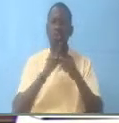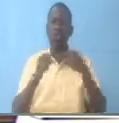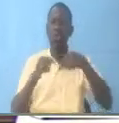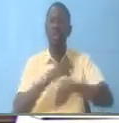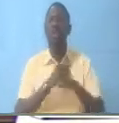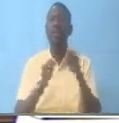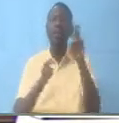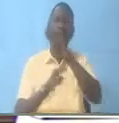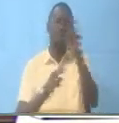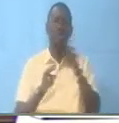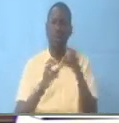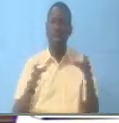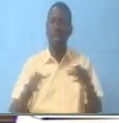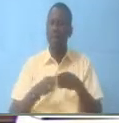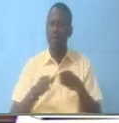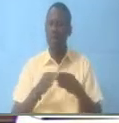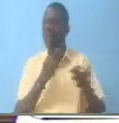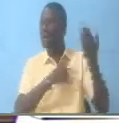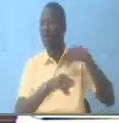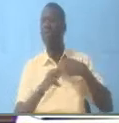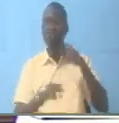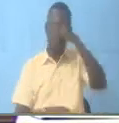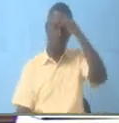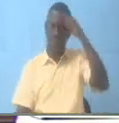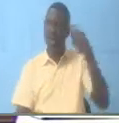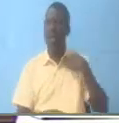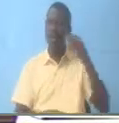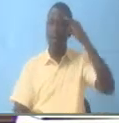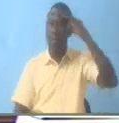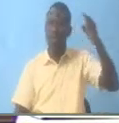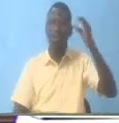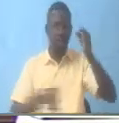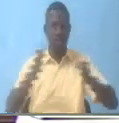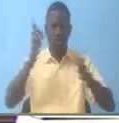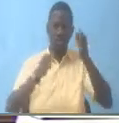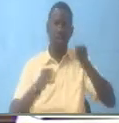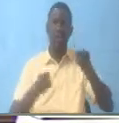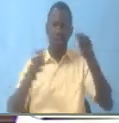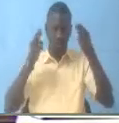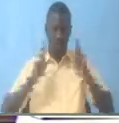as the Minister of Justice.